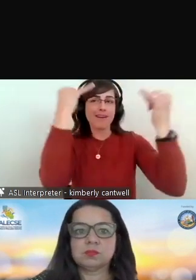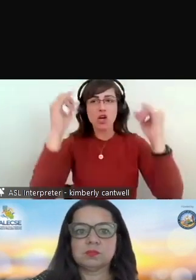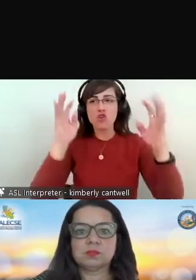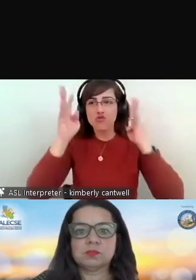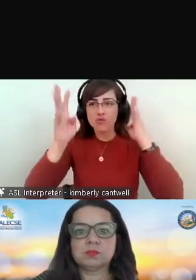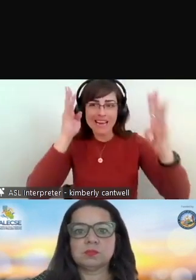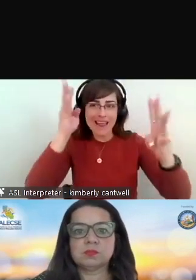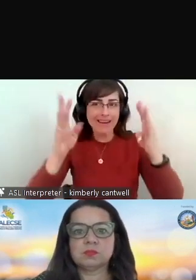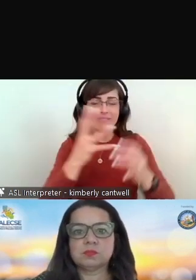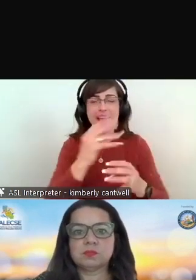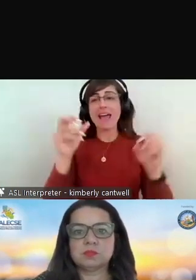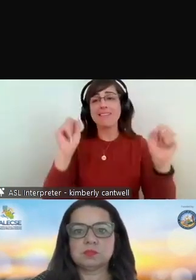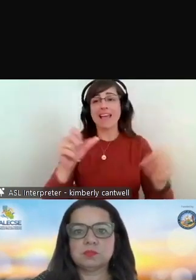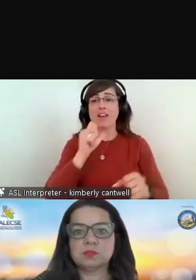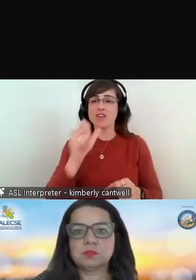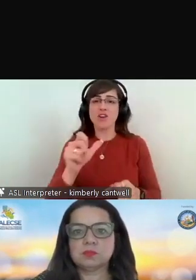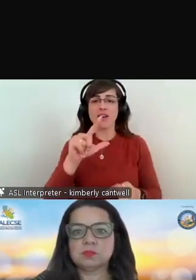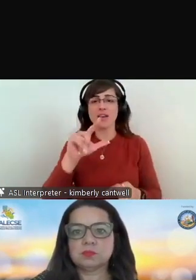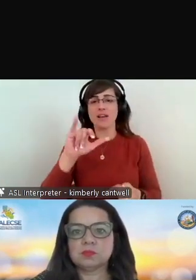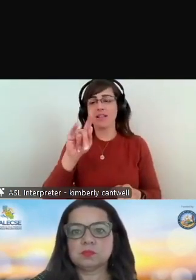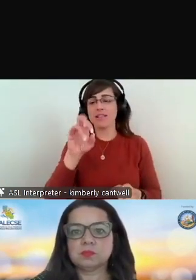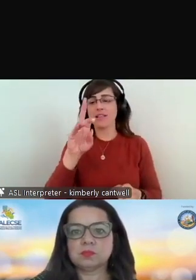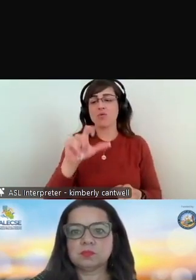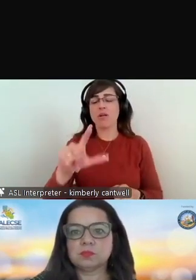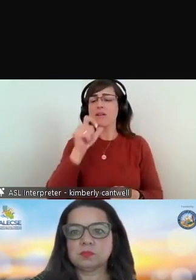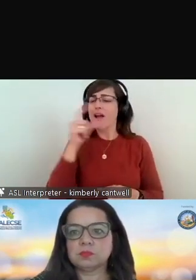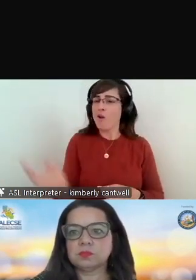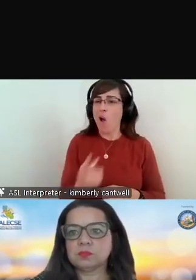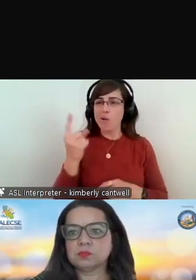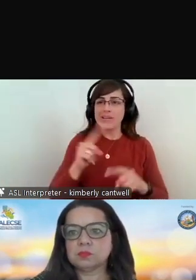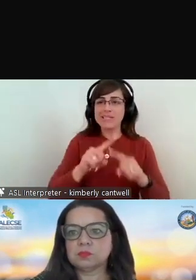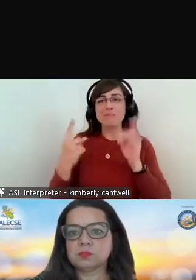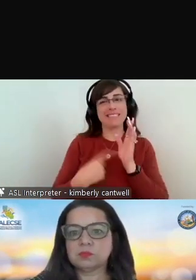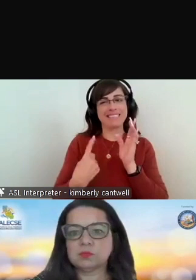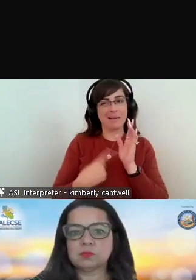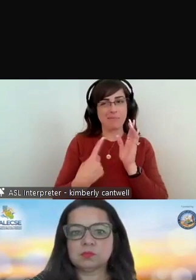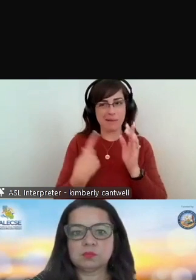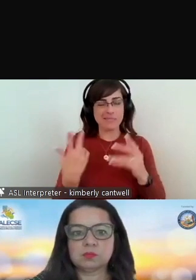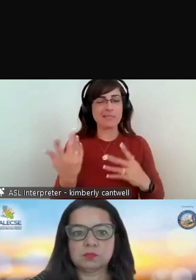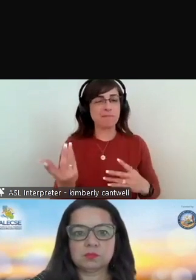creative. And it can be non-literal. It's not always, but